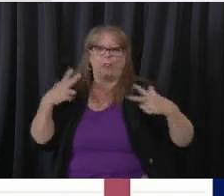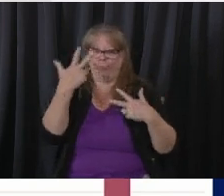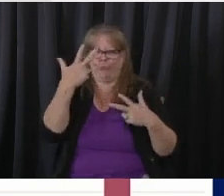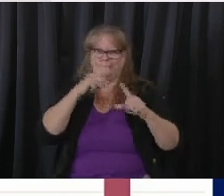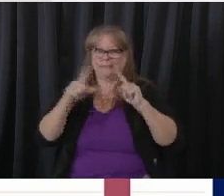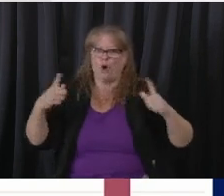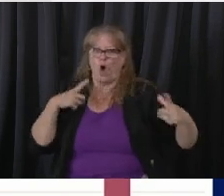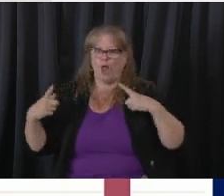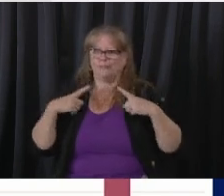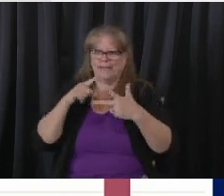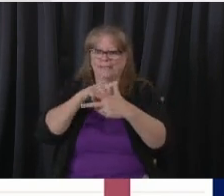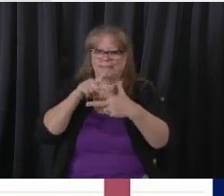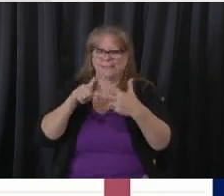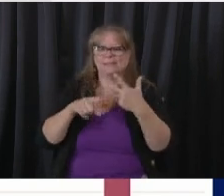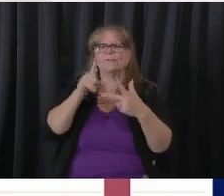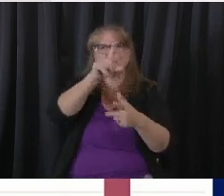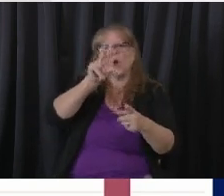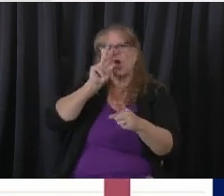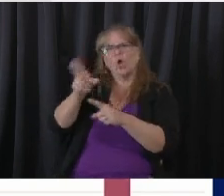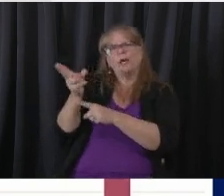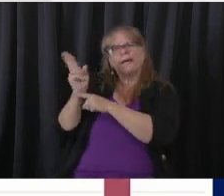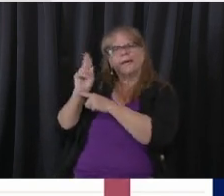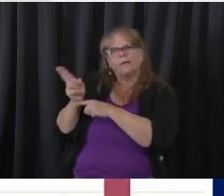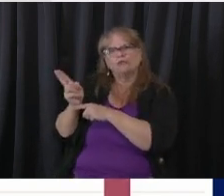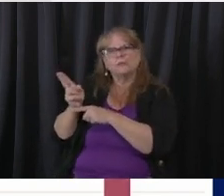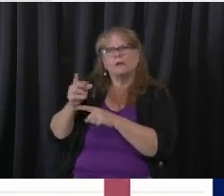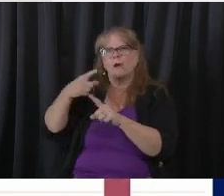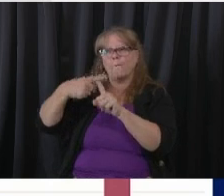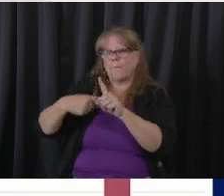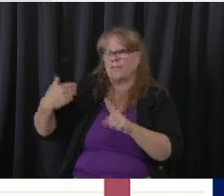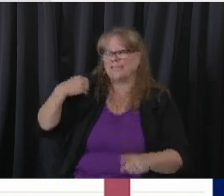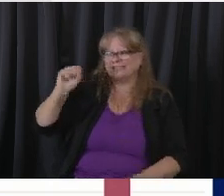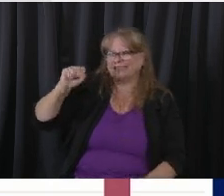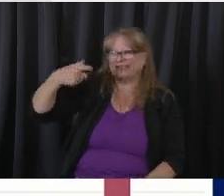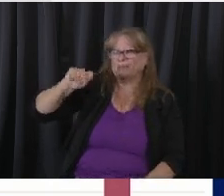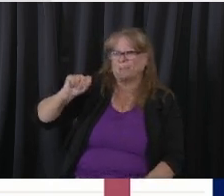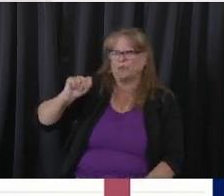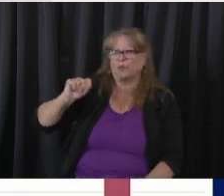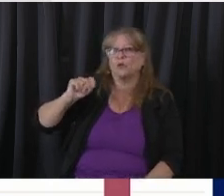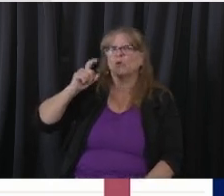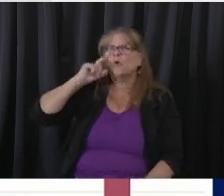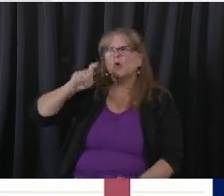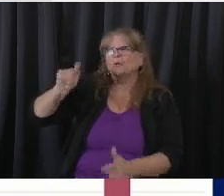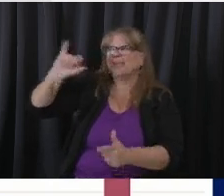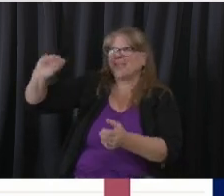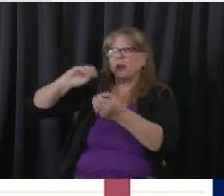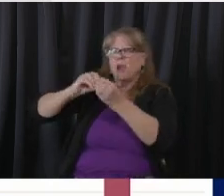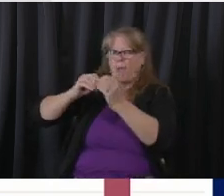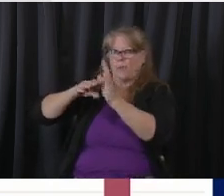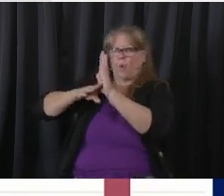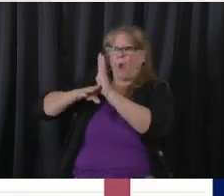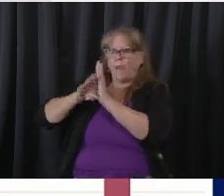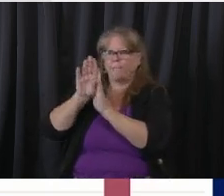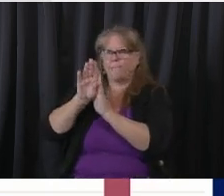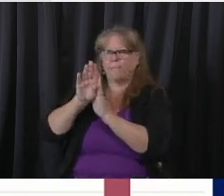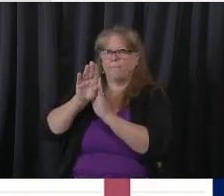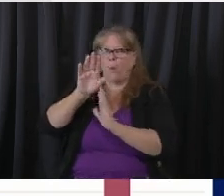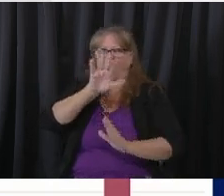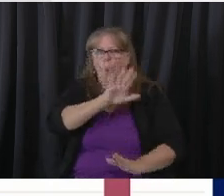September, we saw very substantial increases in our cases across the state. A 63% increase the week of the 13th,